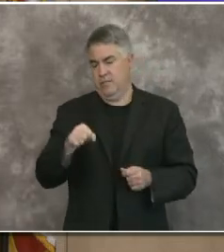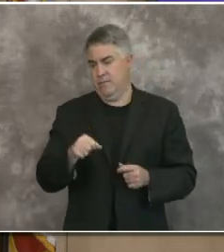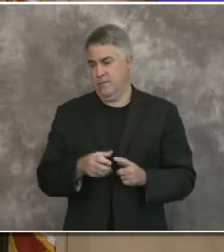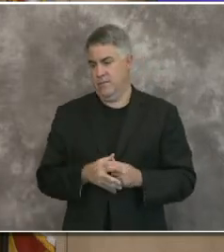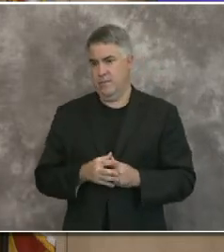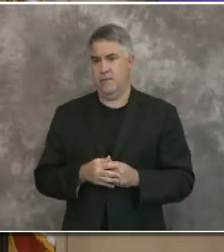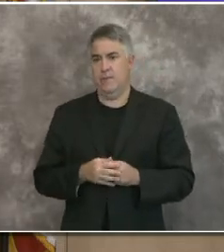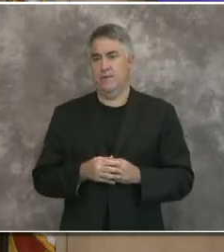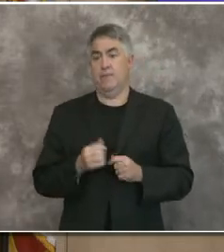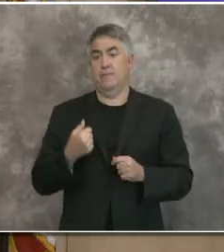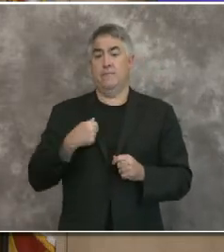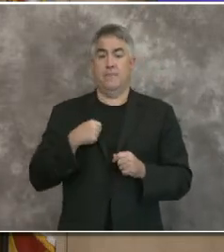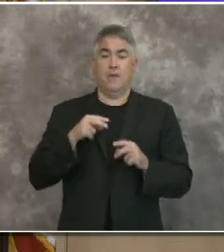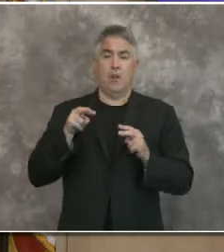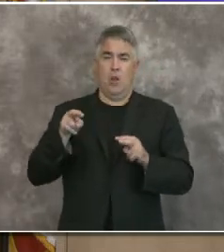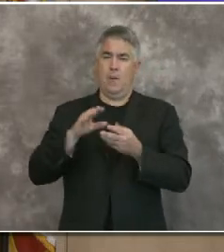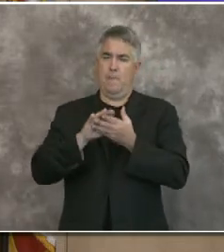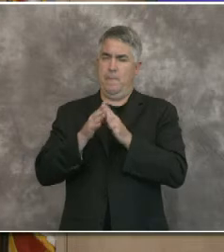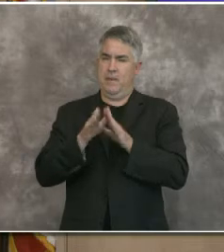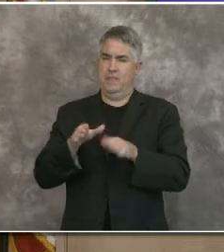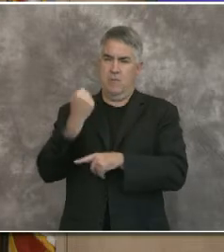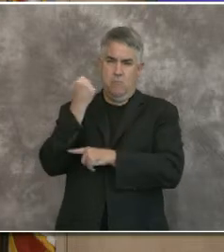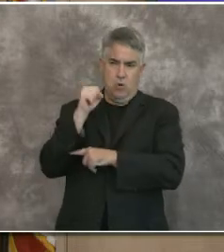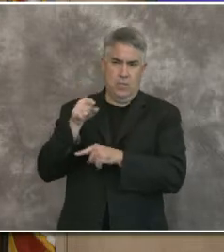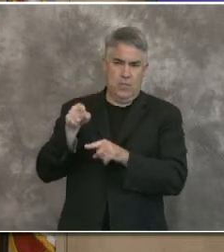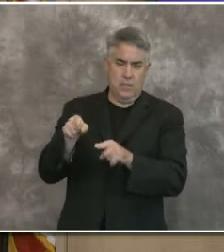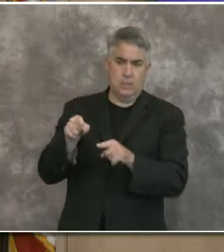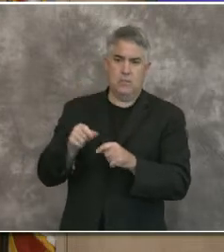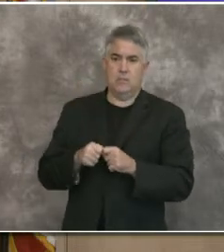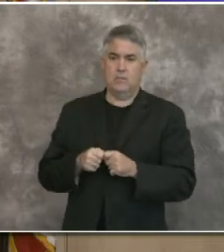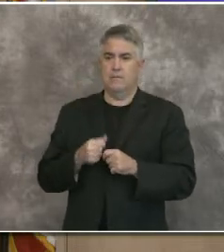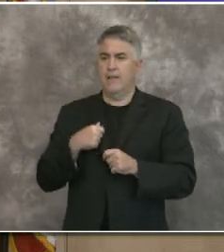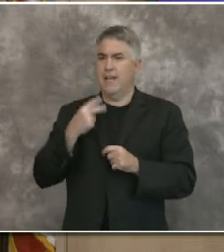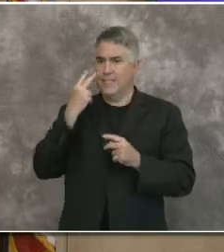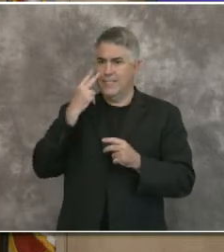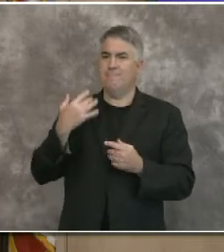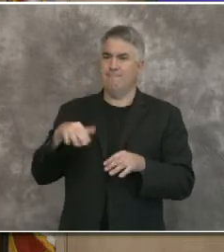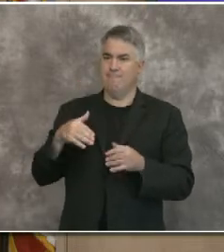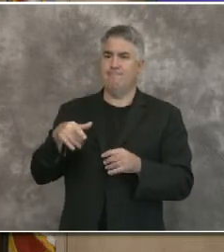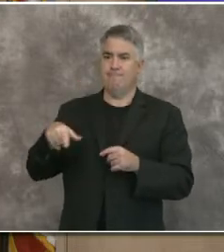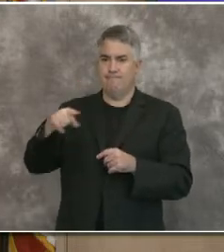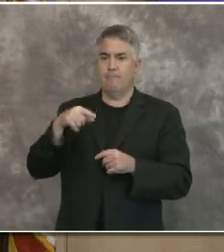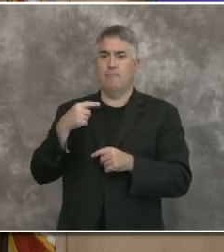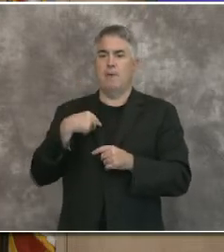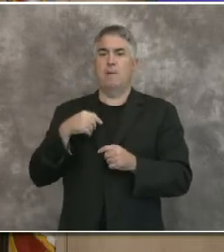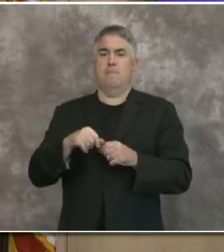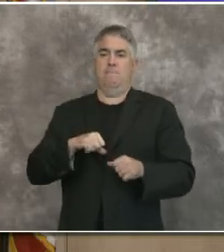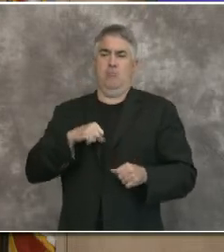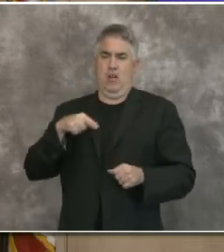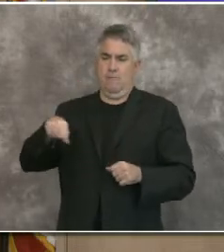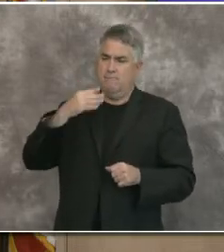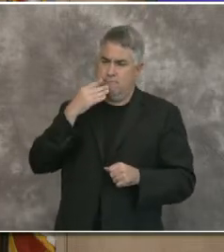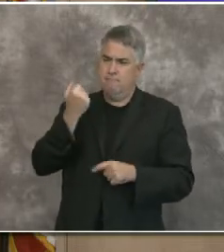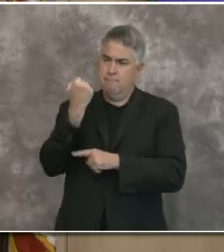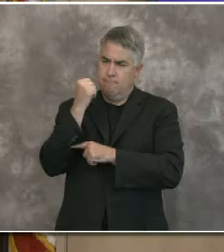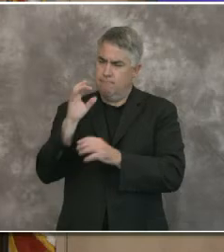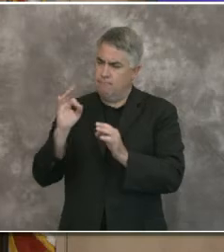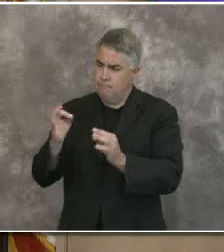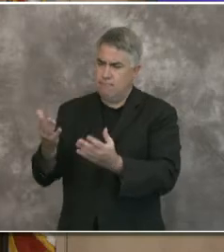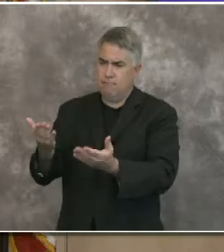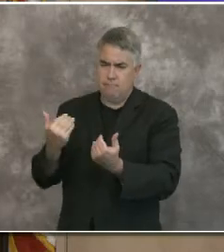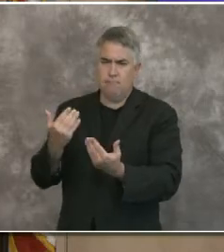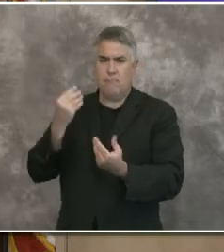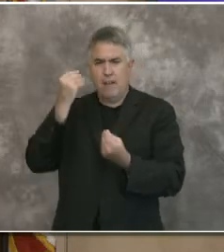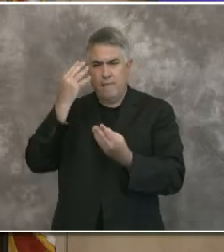peaceful protests that I've seen growing around the county, it makes me really proud, and I'm sure that our fellow